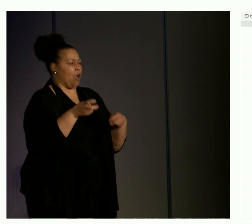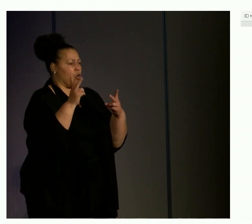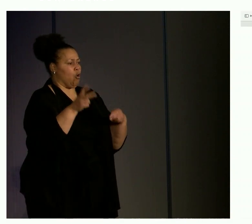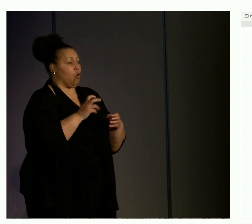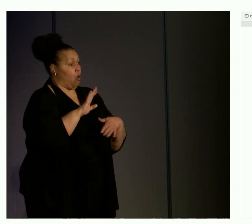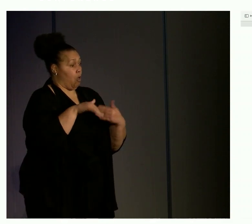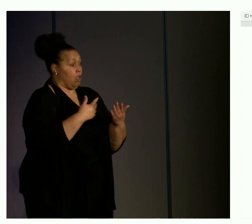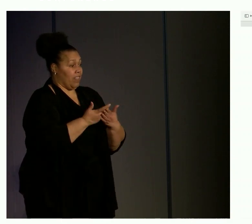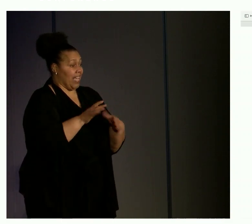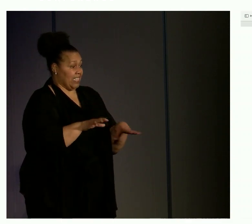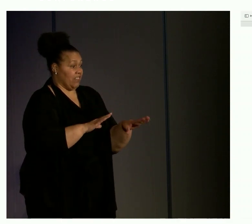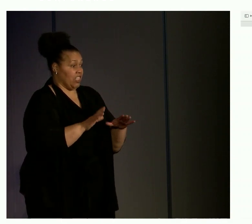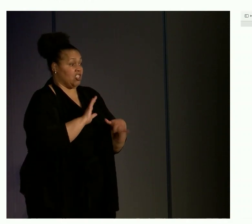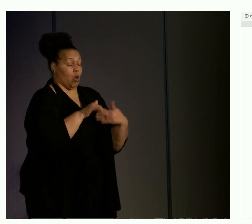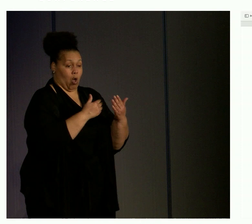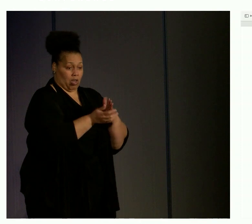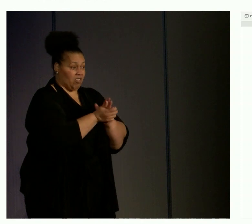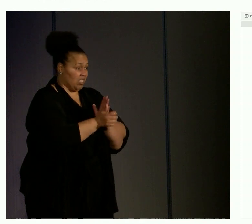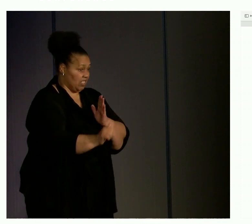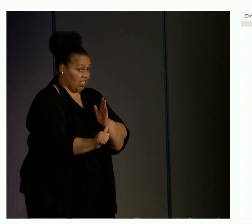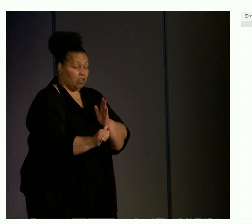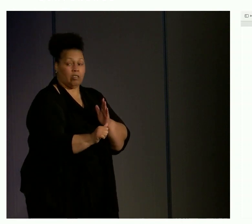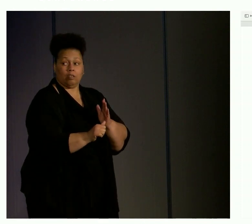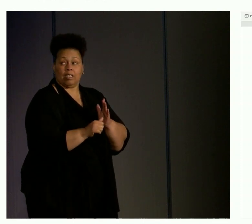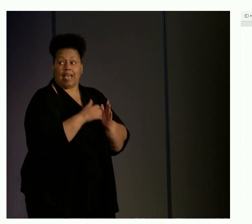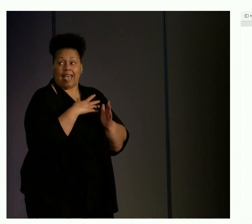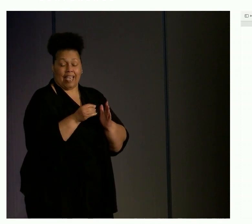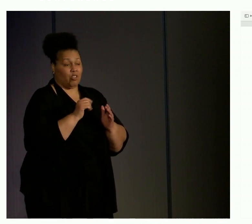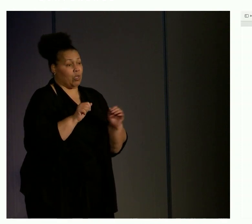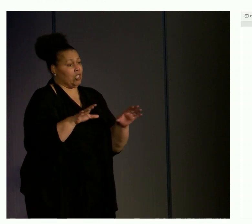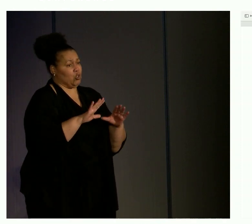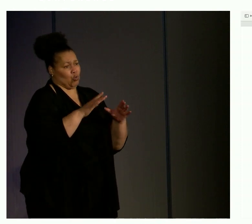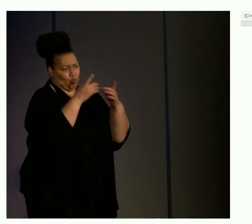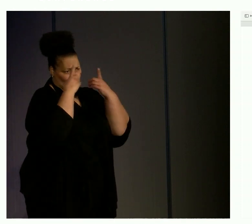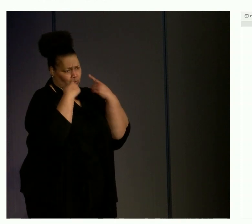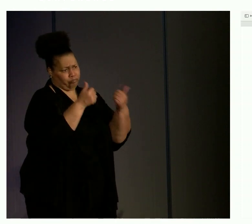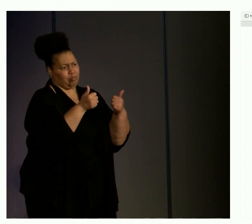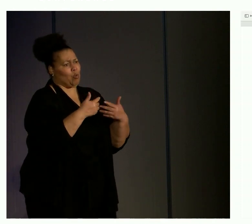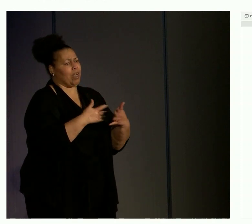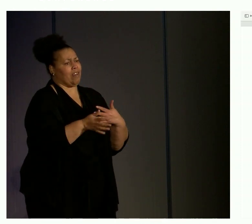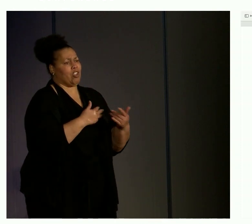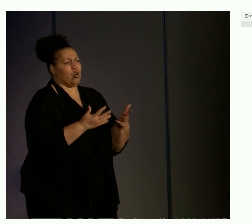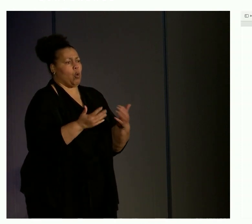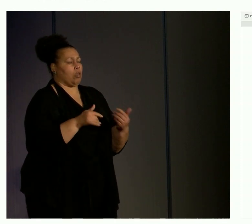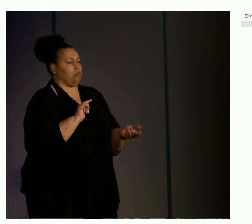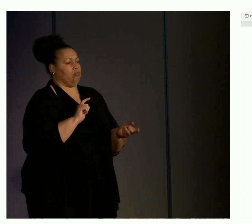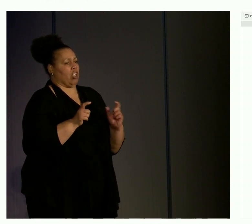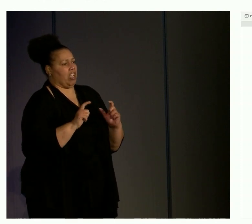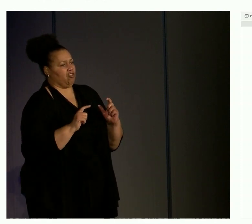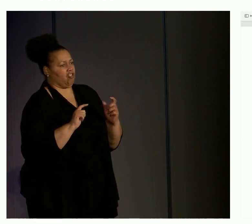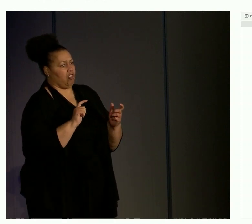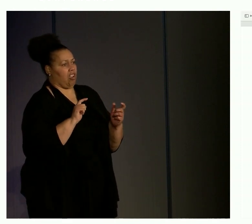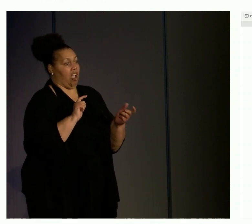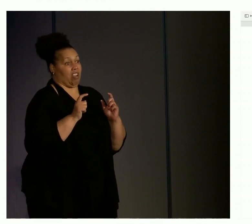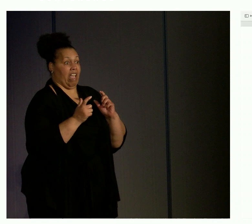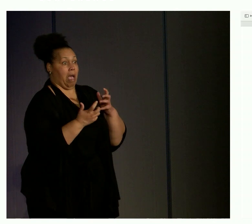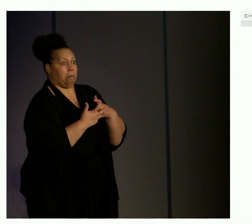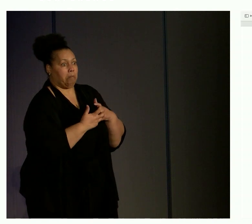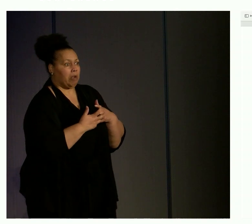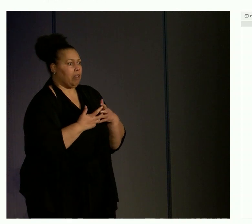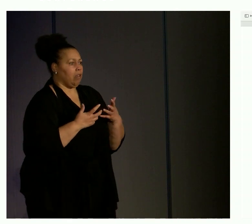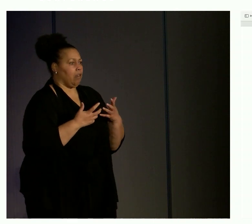the activities, all the skills in DocX, and do whatever you want with it. You can change, adapt the rules, adapt